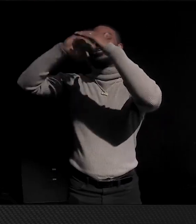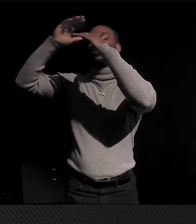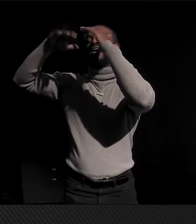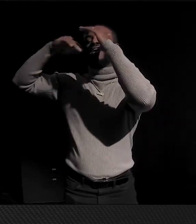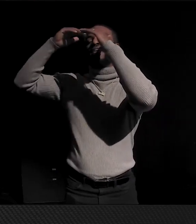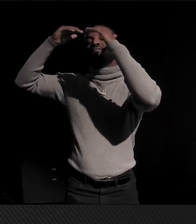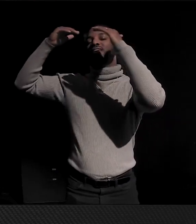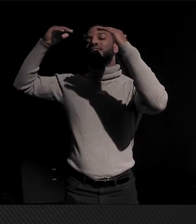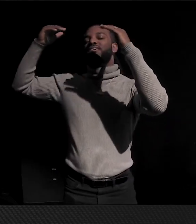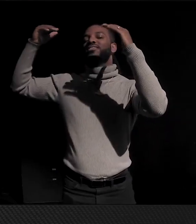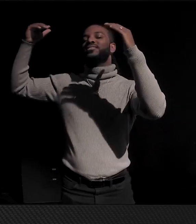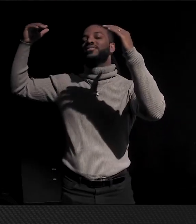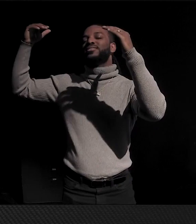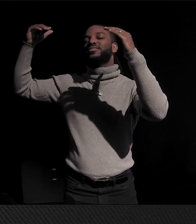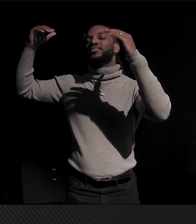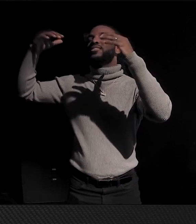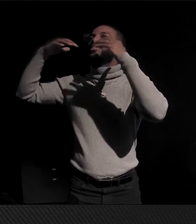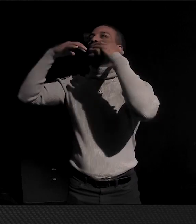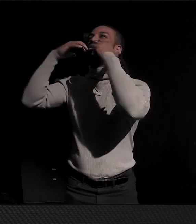Father in heaven,